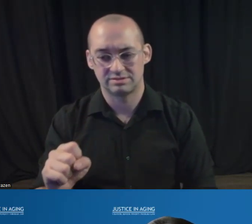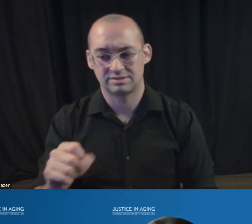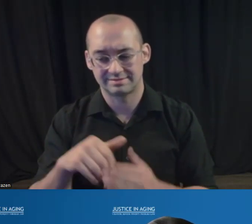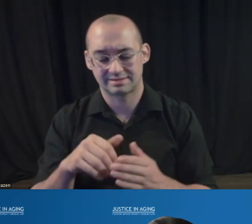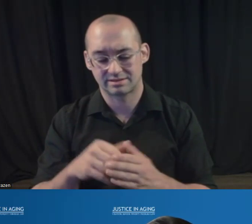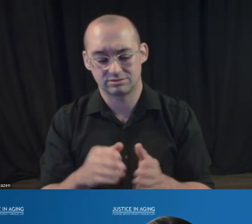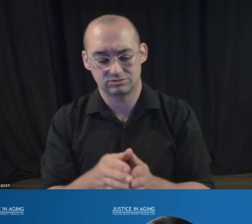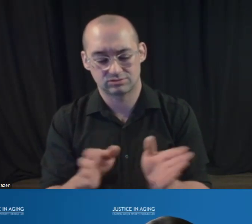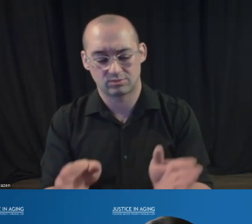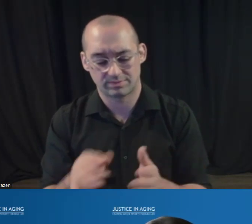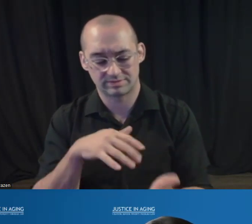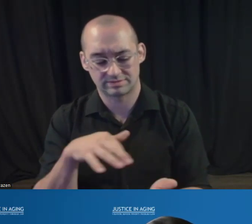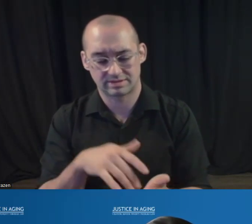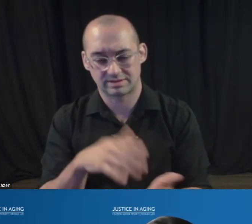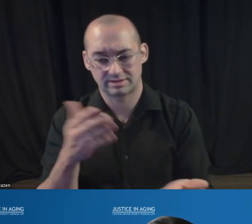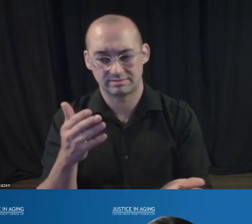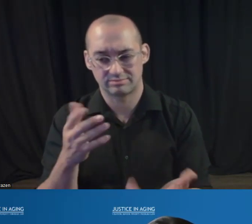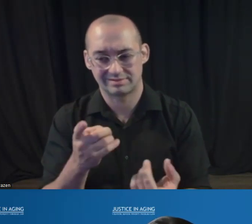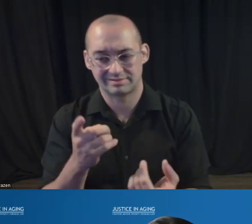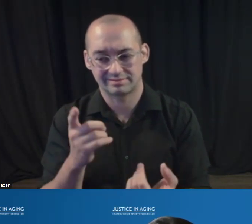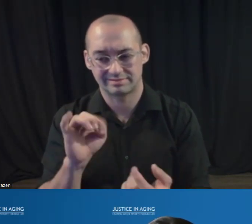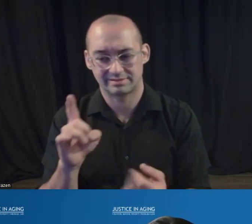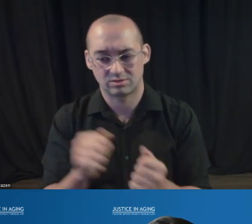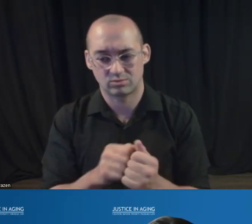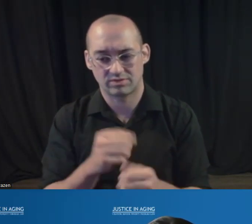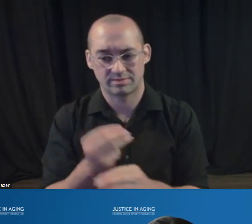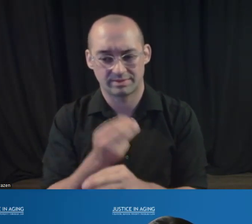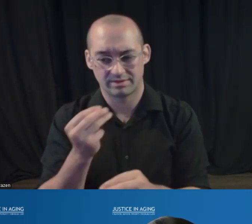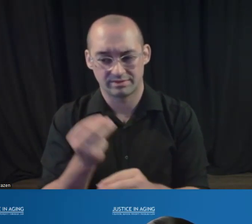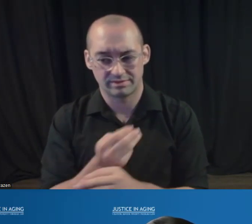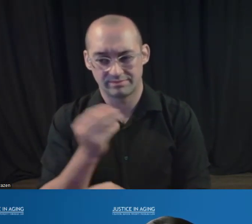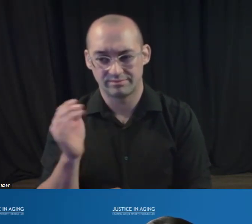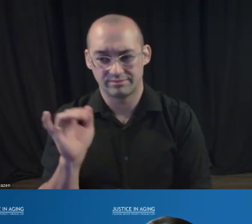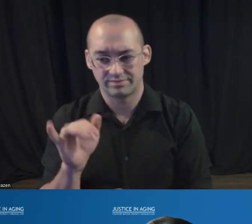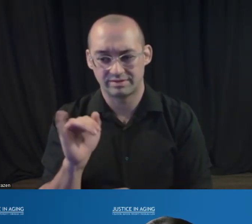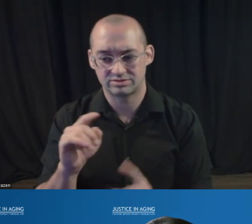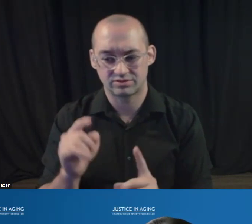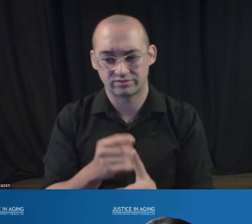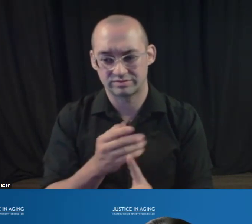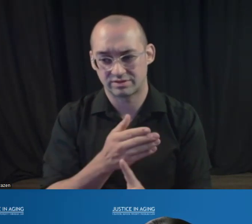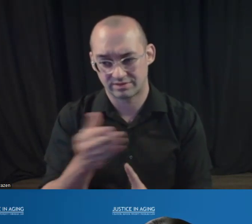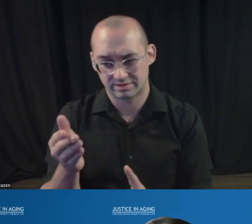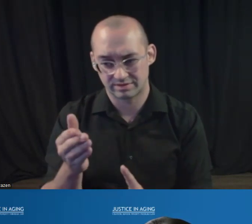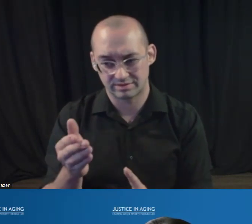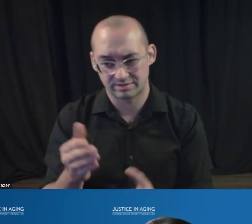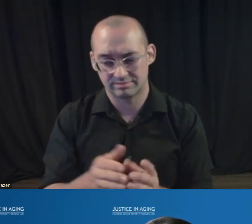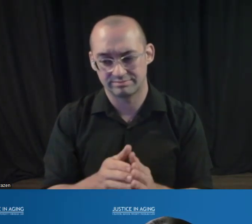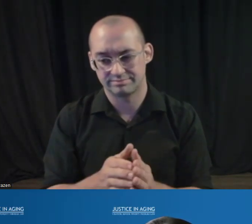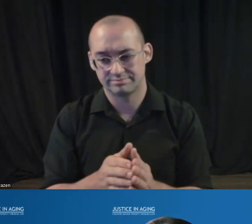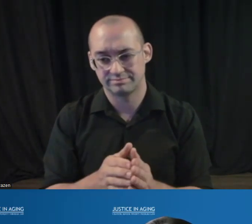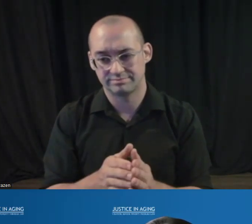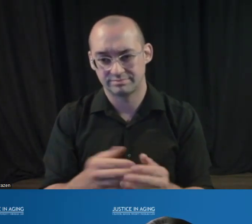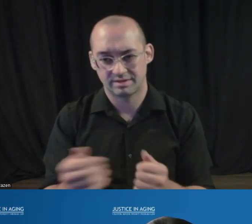the study that we did with Mathematica. So that's the first thing. The second thing is this issue of navigation,